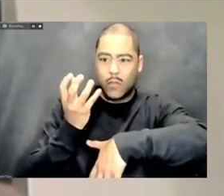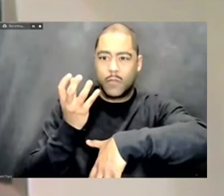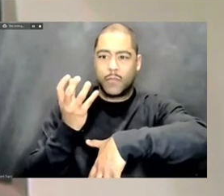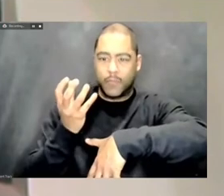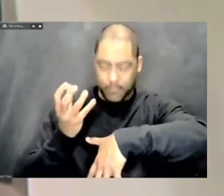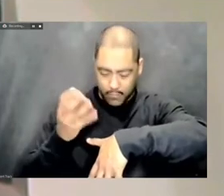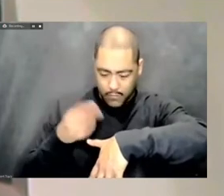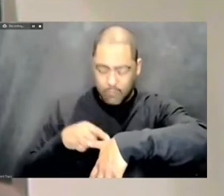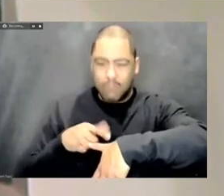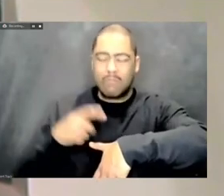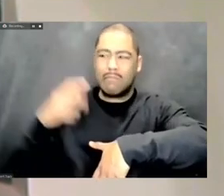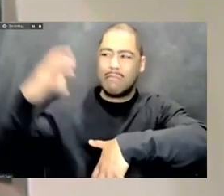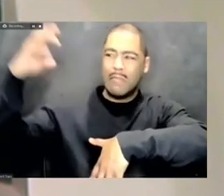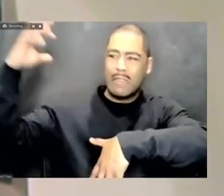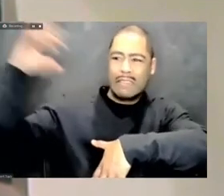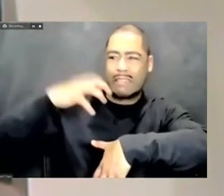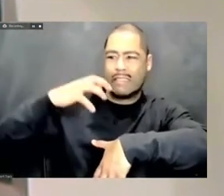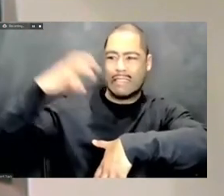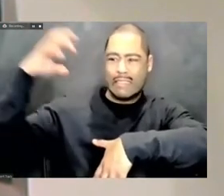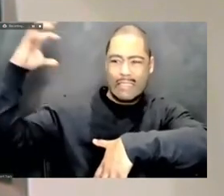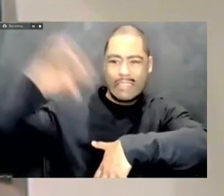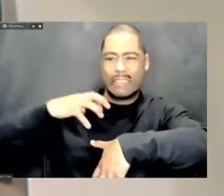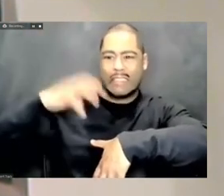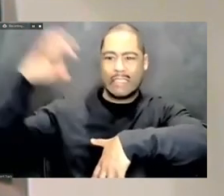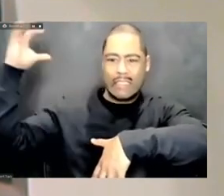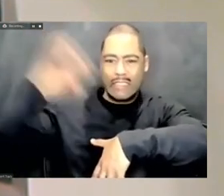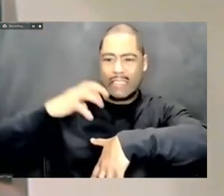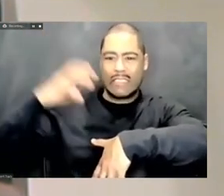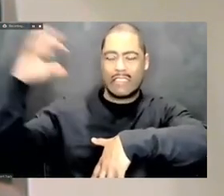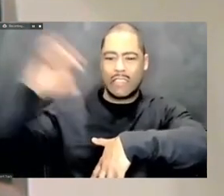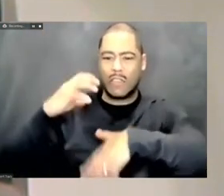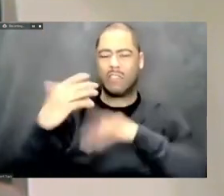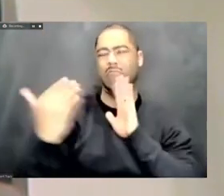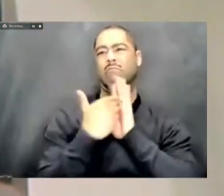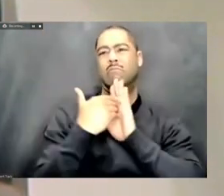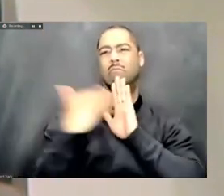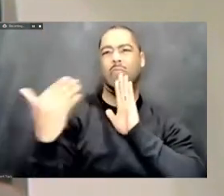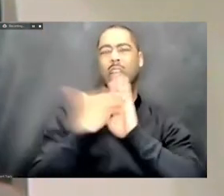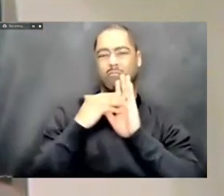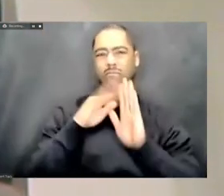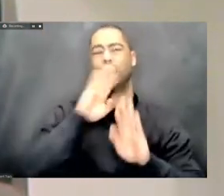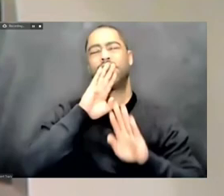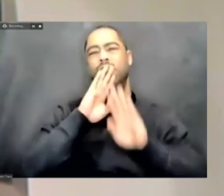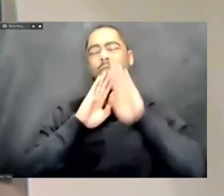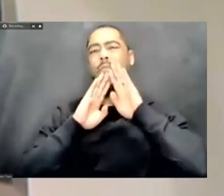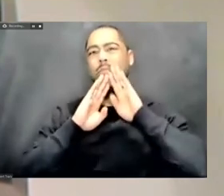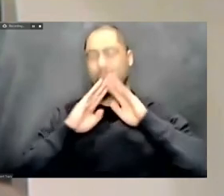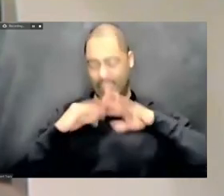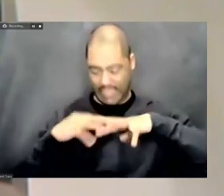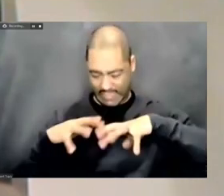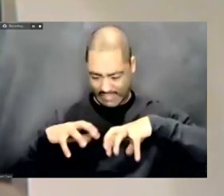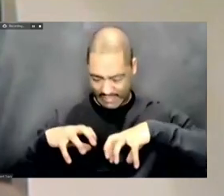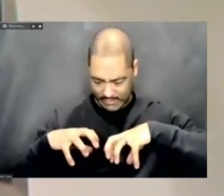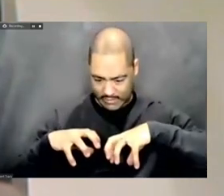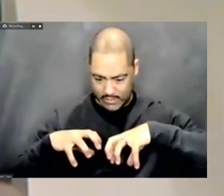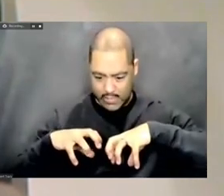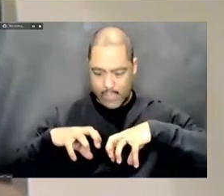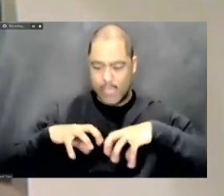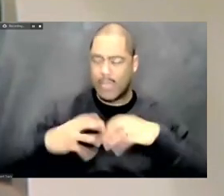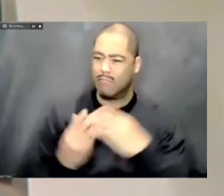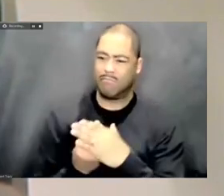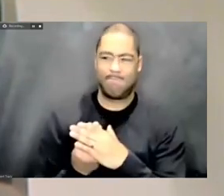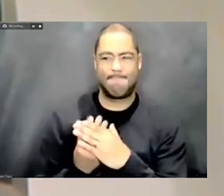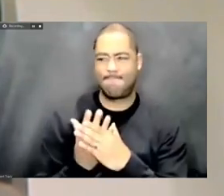days, that sipped on the early dew in the holy breeze and grabbed onto the warm smiles of summer skies. It's in the